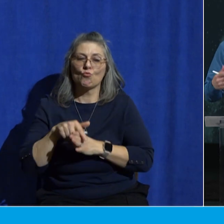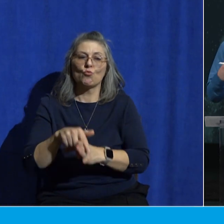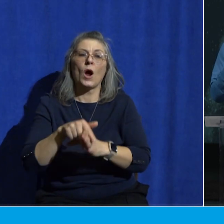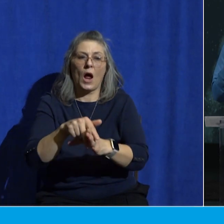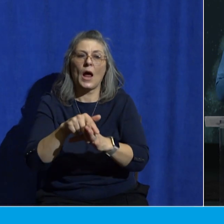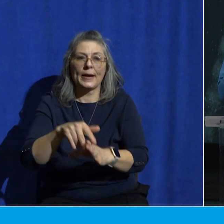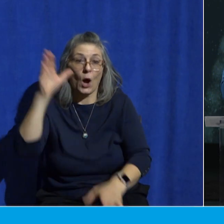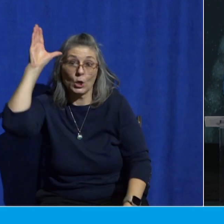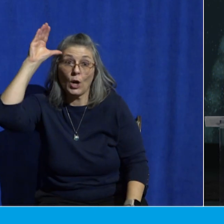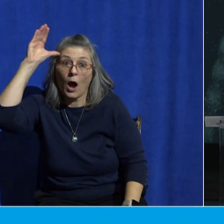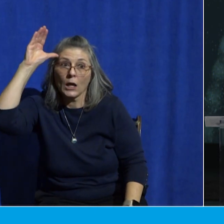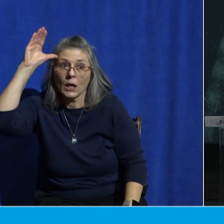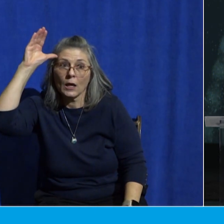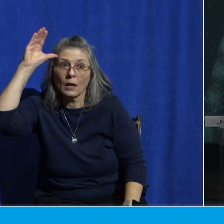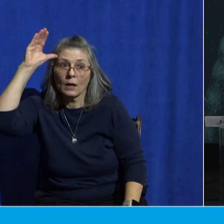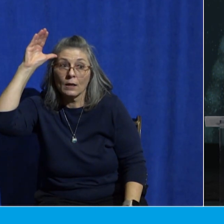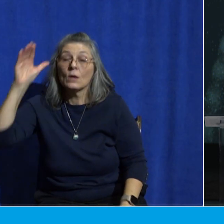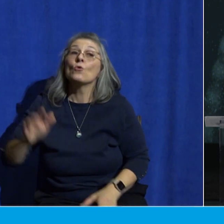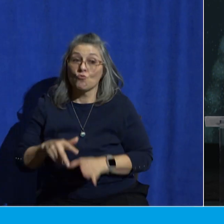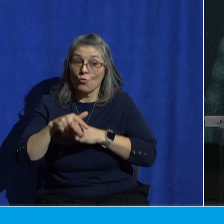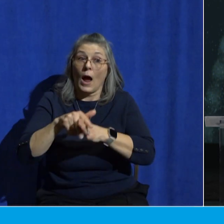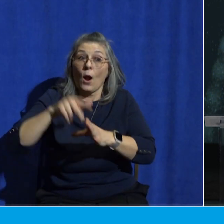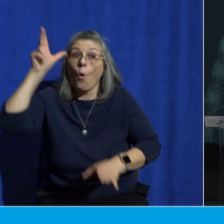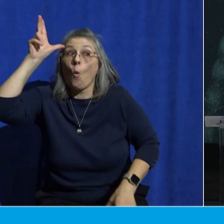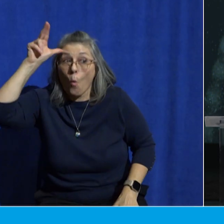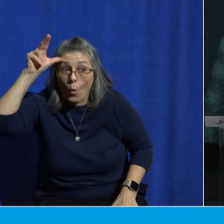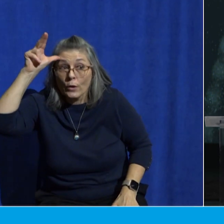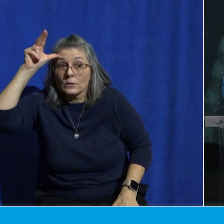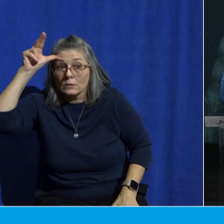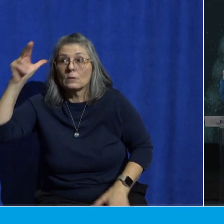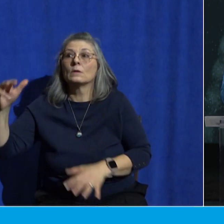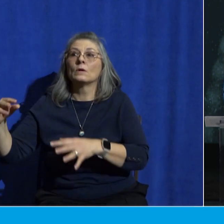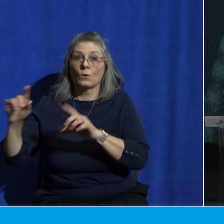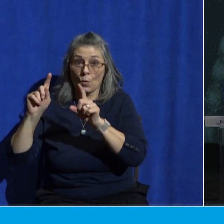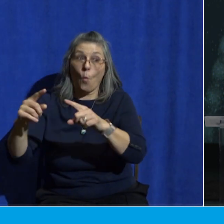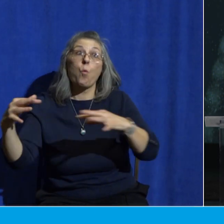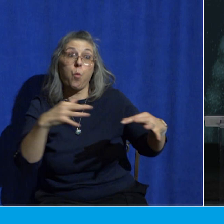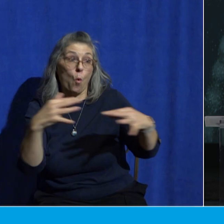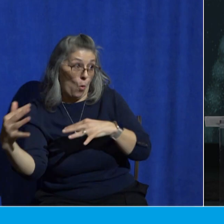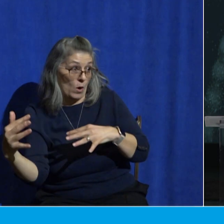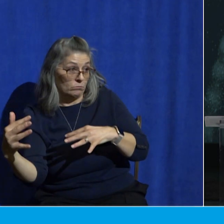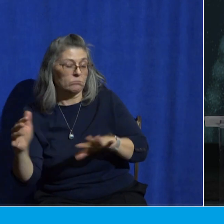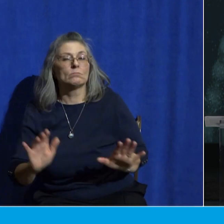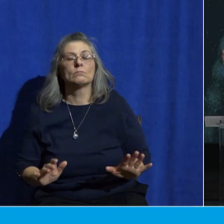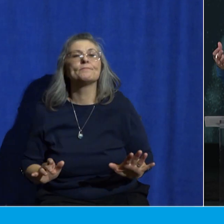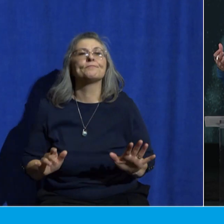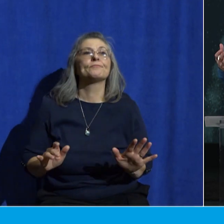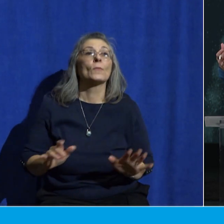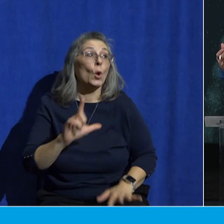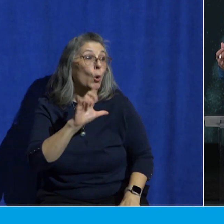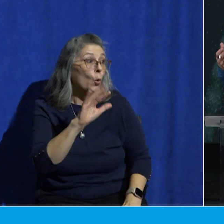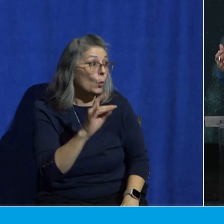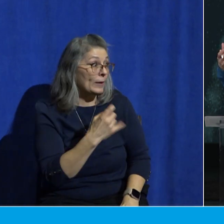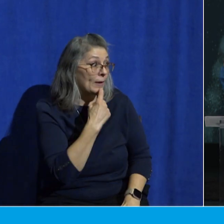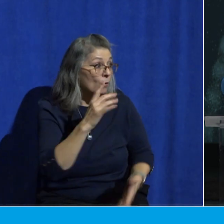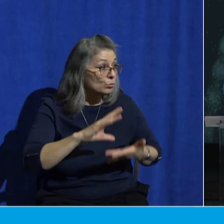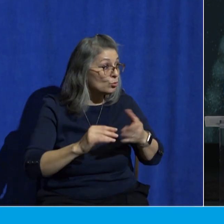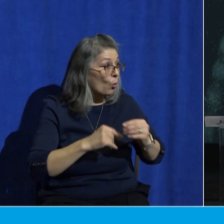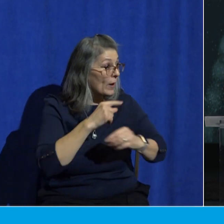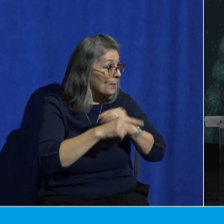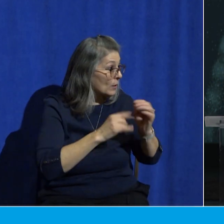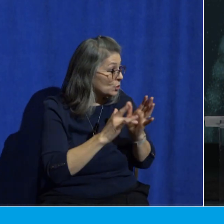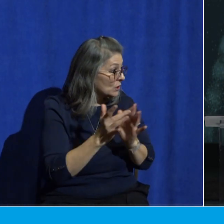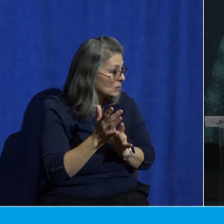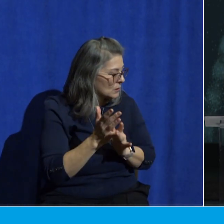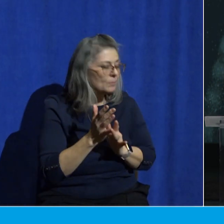Which now starts to make sense, doesn't it? When Luke tells this story of Jesus coming